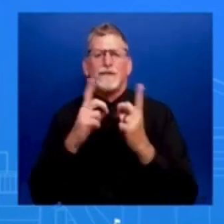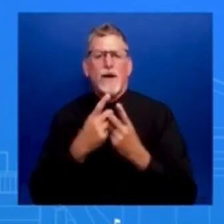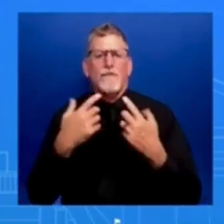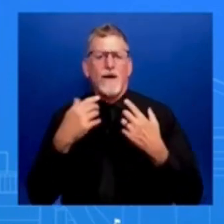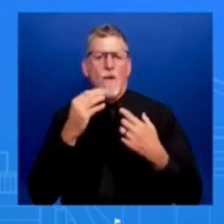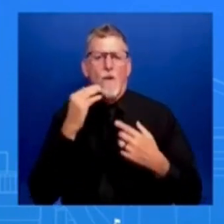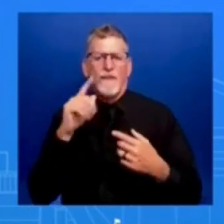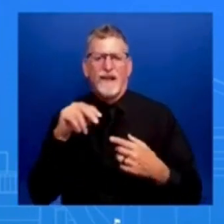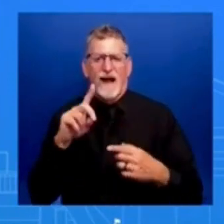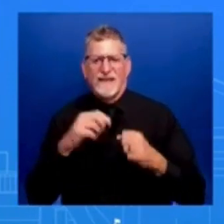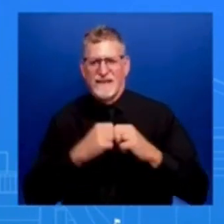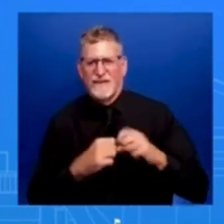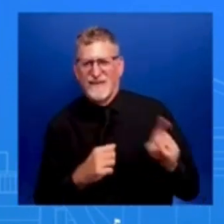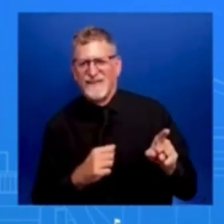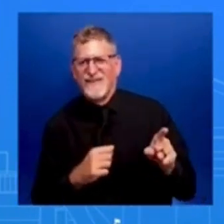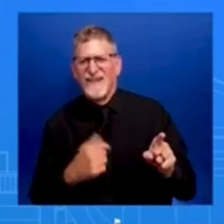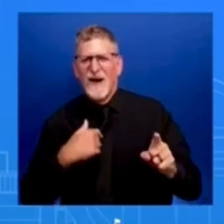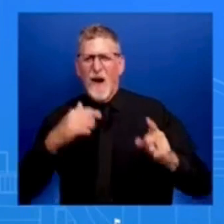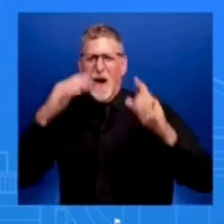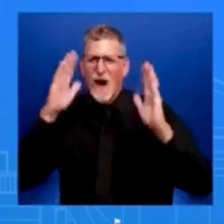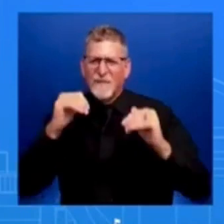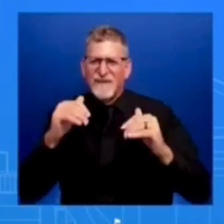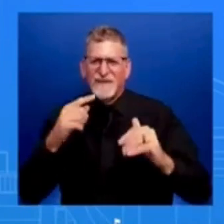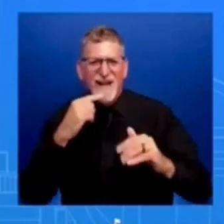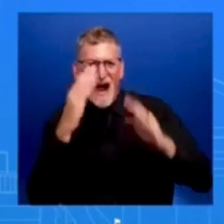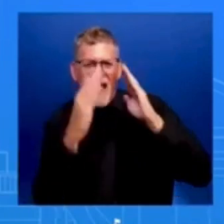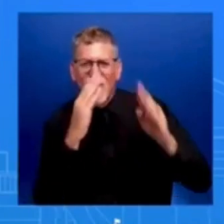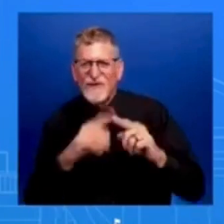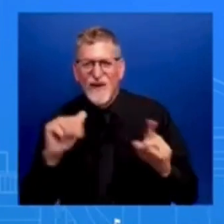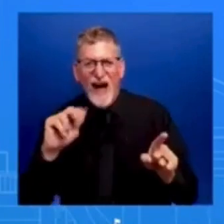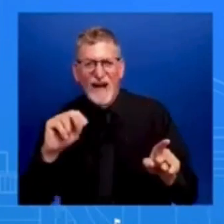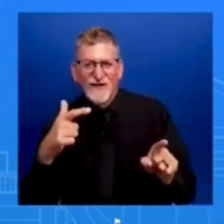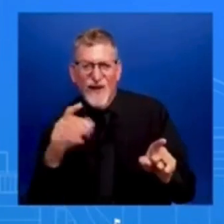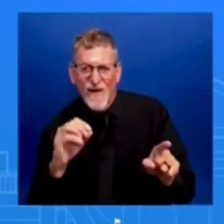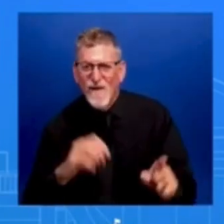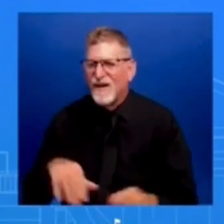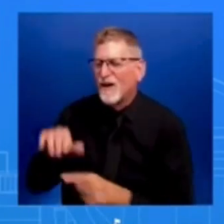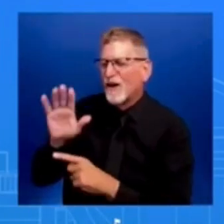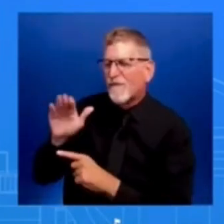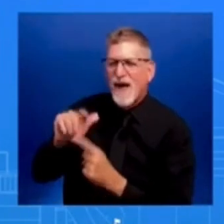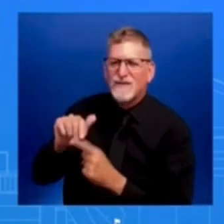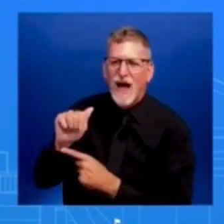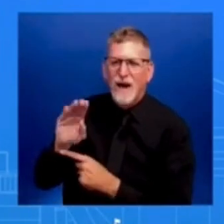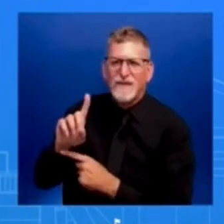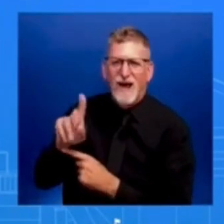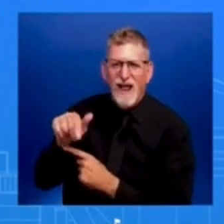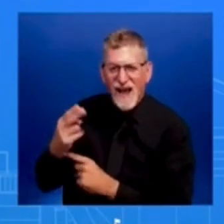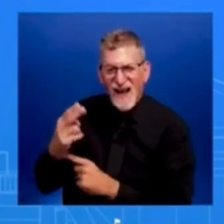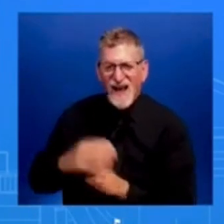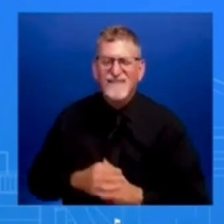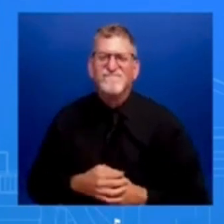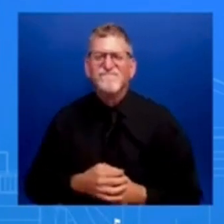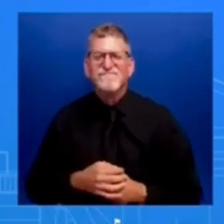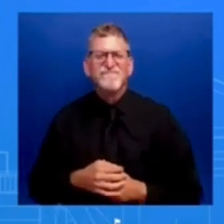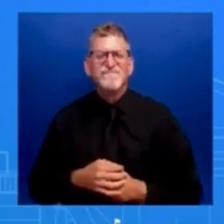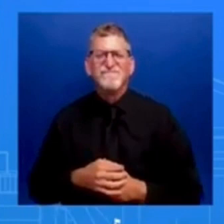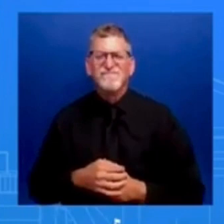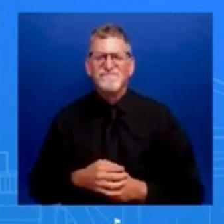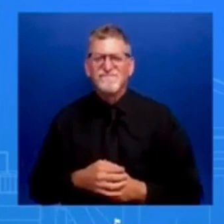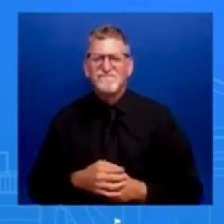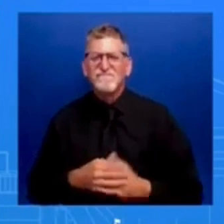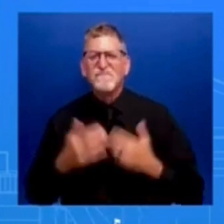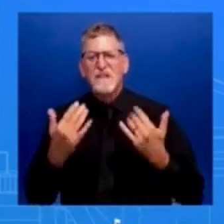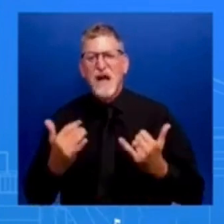to Abdullah. With that, Songmin, floor is yours. I wanted to ask about the president's reaction to the